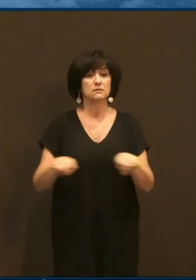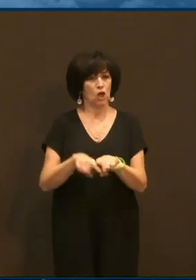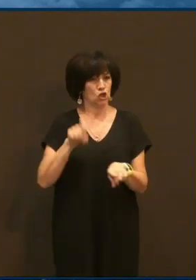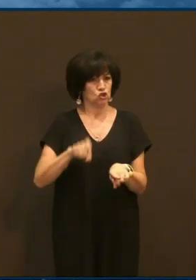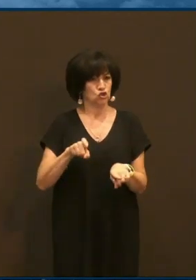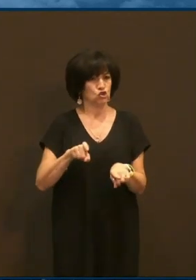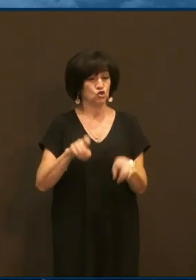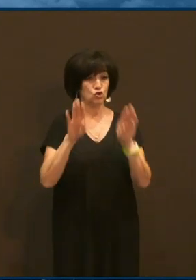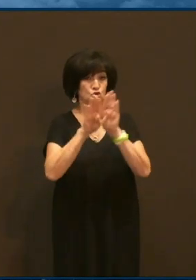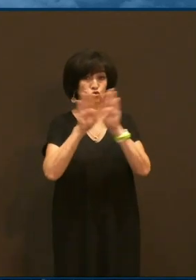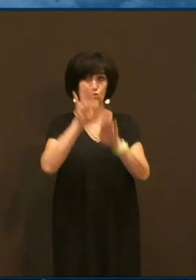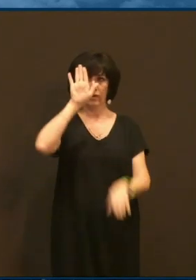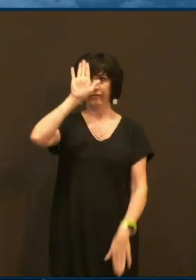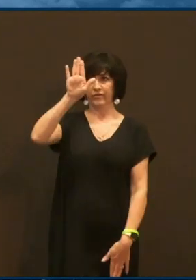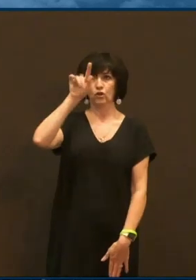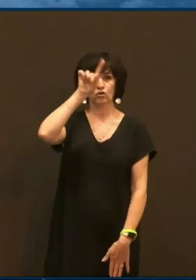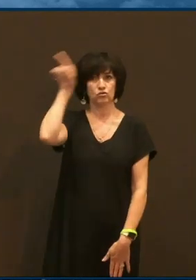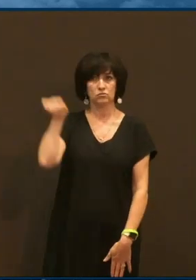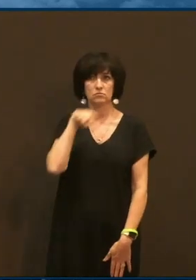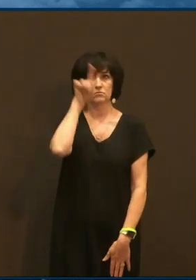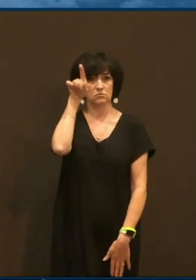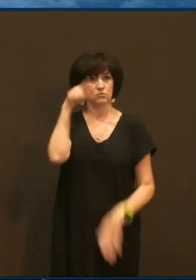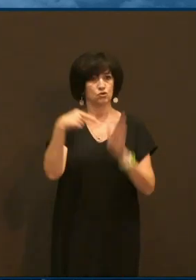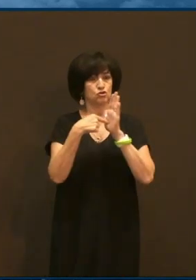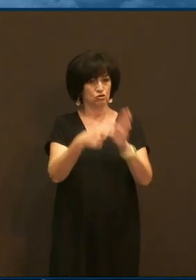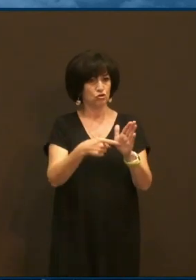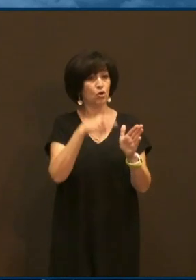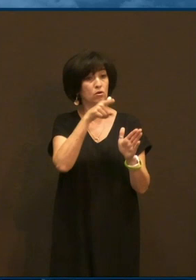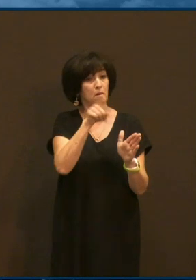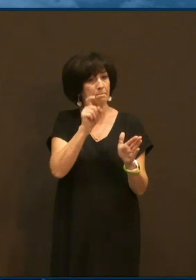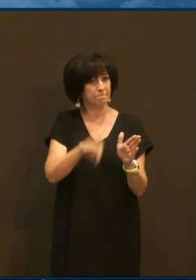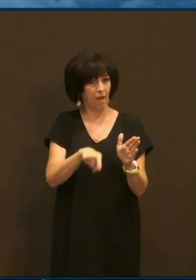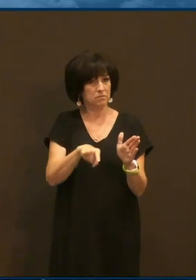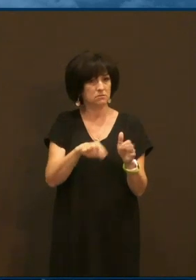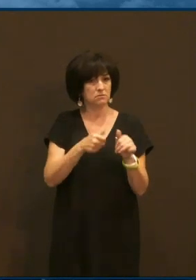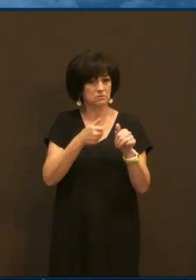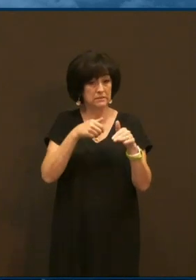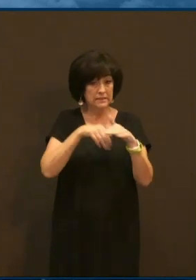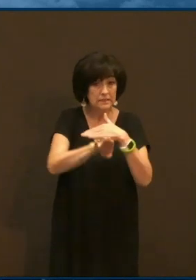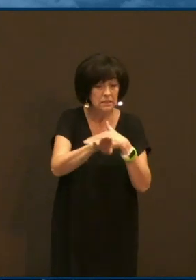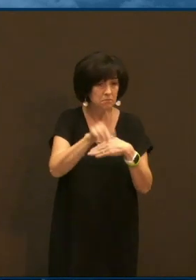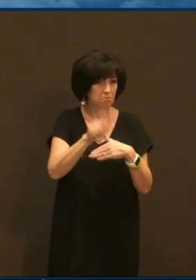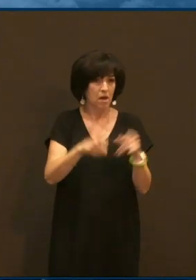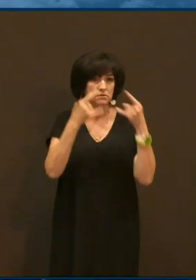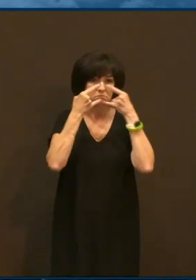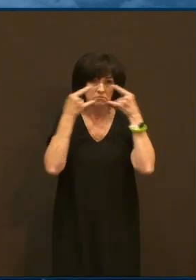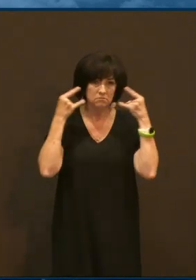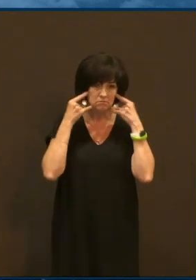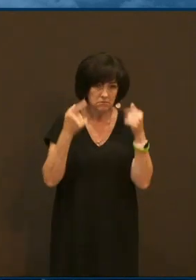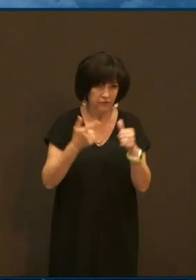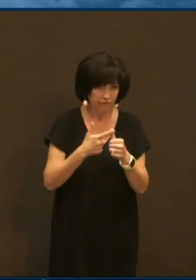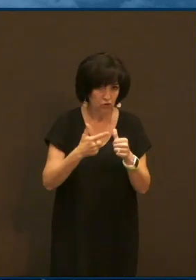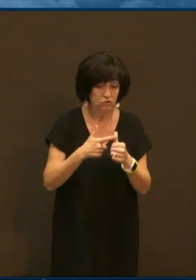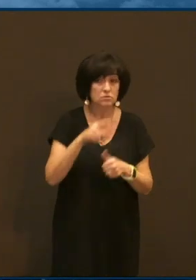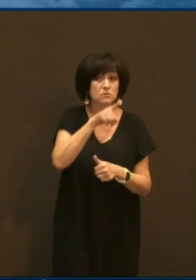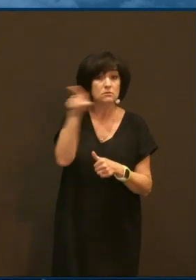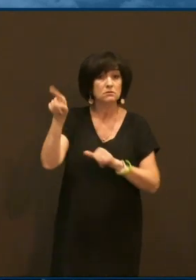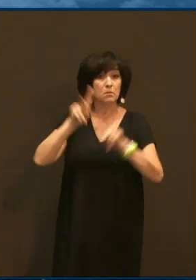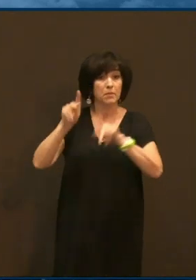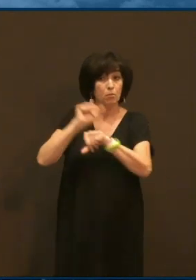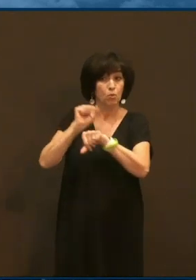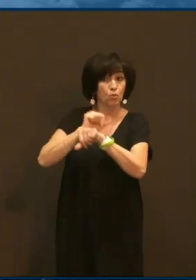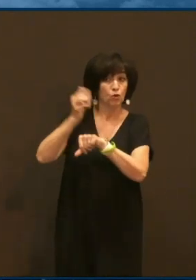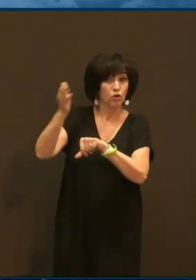important things are face coverings and social distancing. So are staff and patrons wearing face coverings as